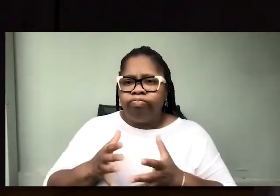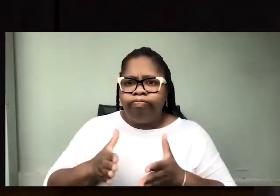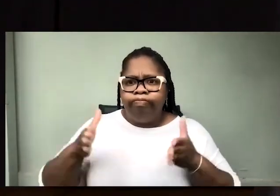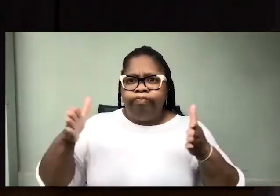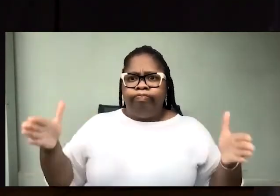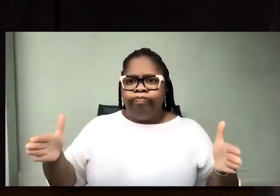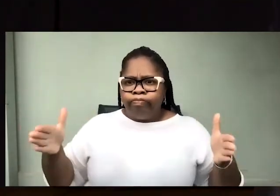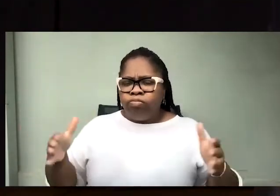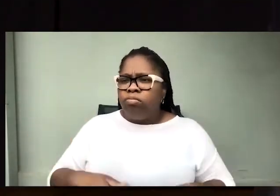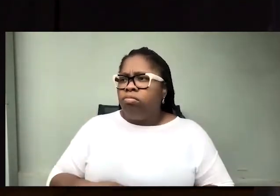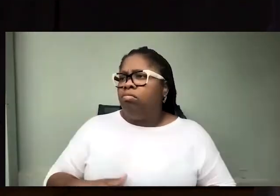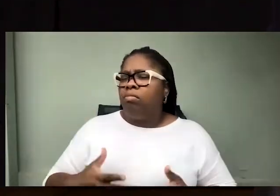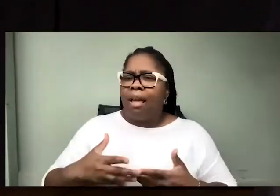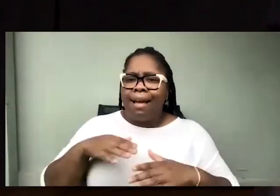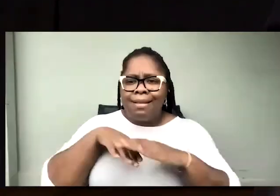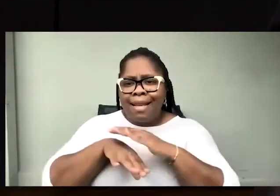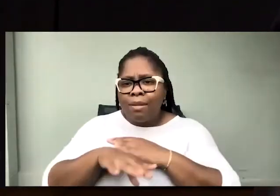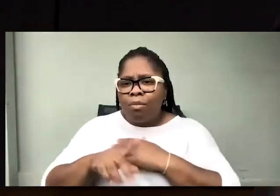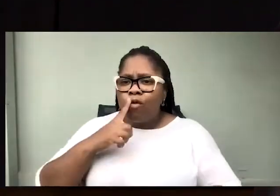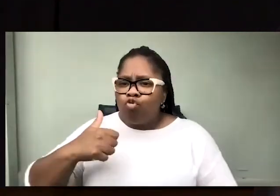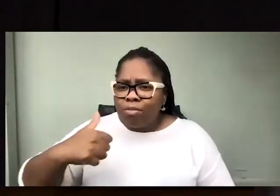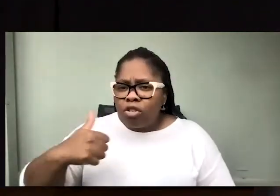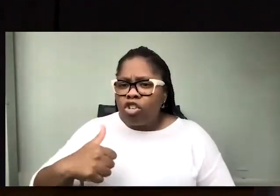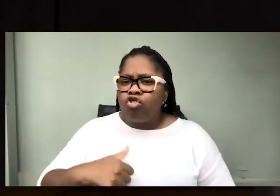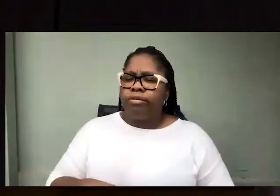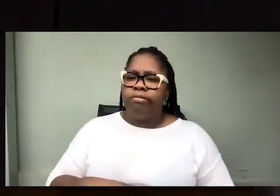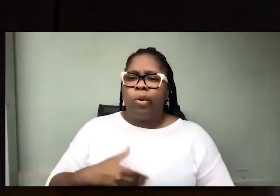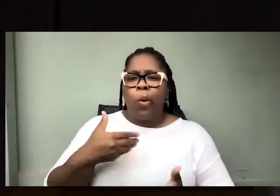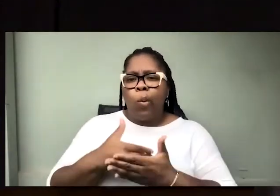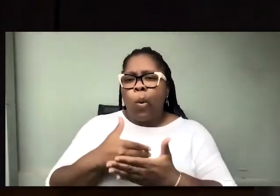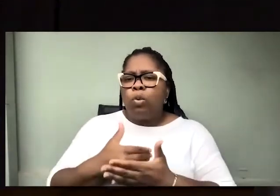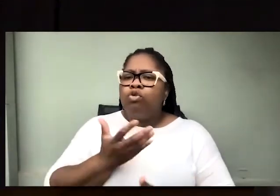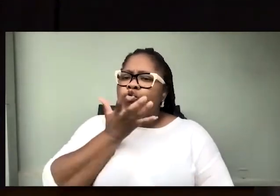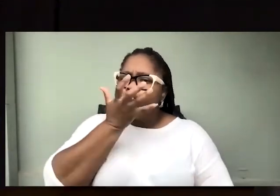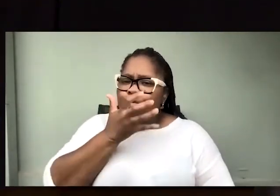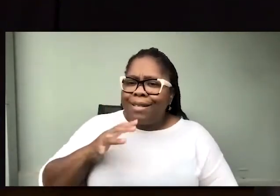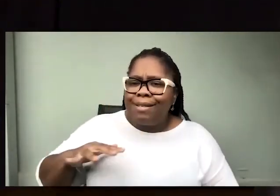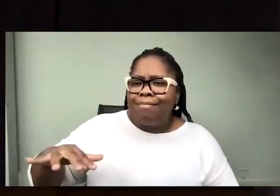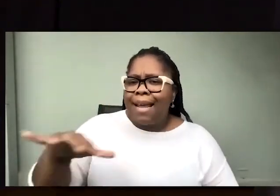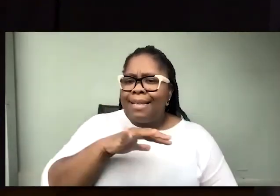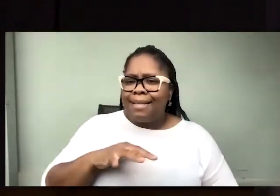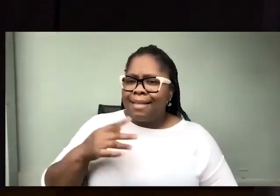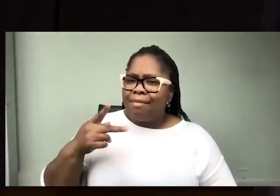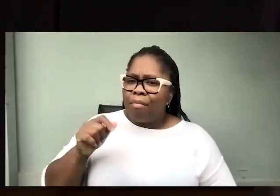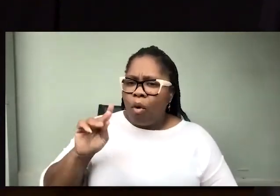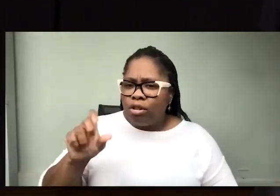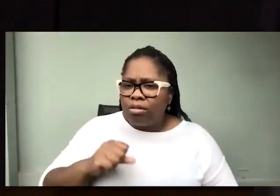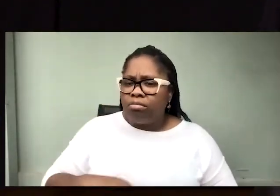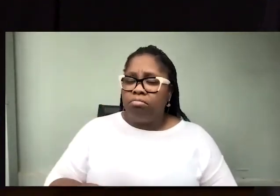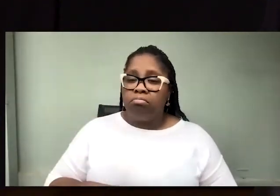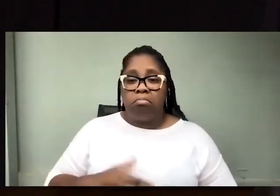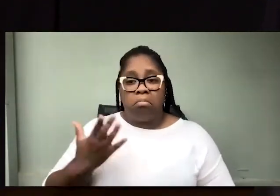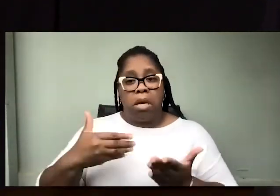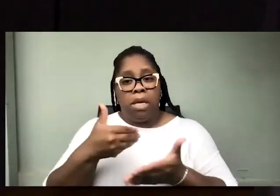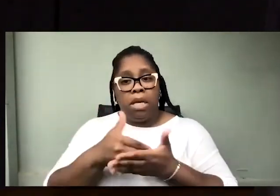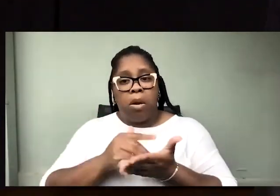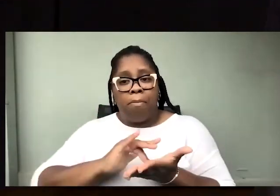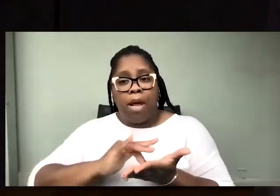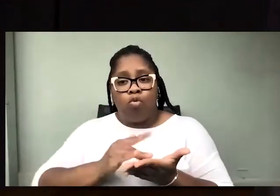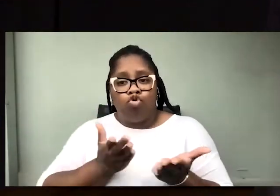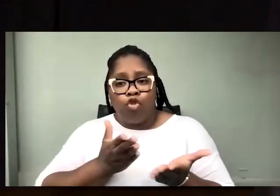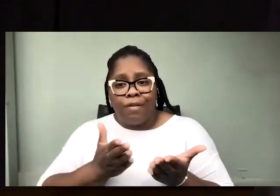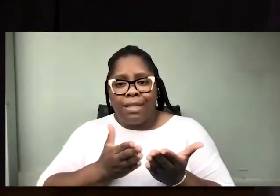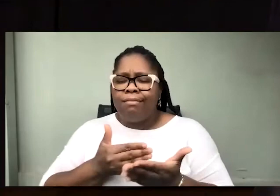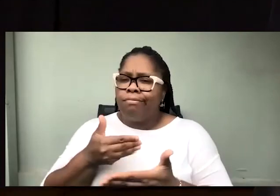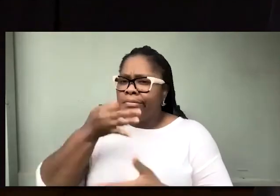to transportation options, close to green belts, parks, open spaces, near medical services, near